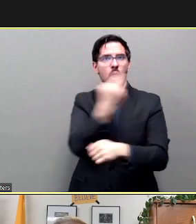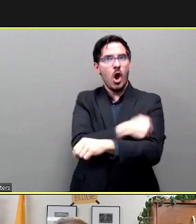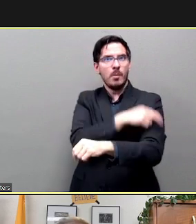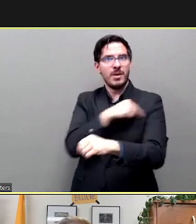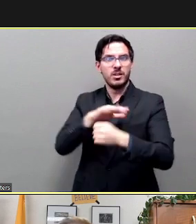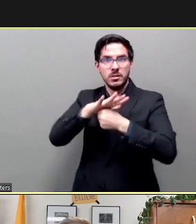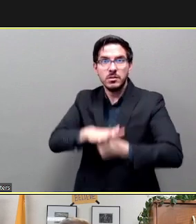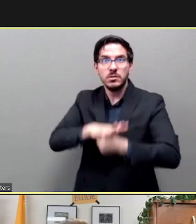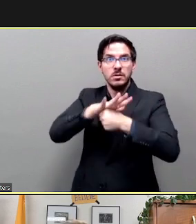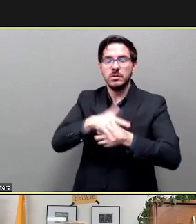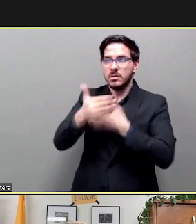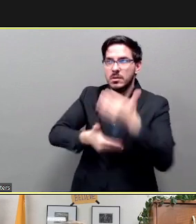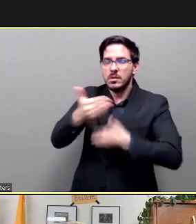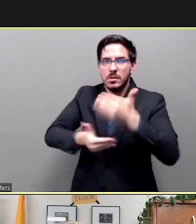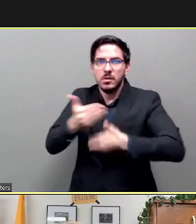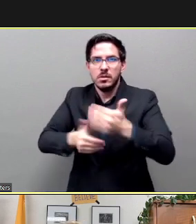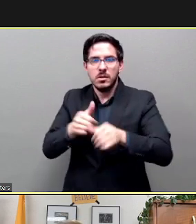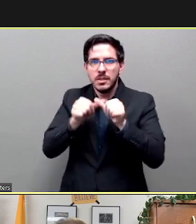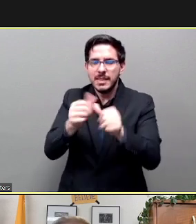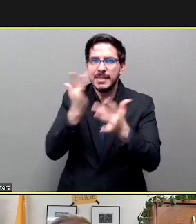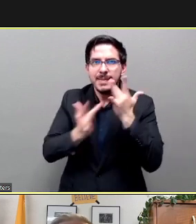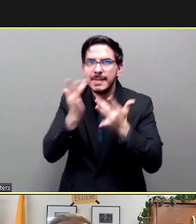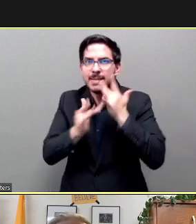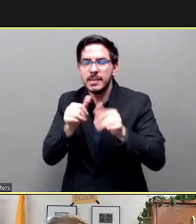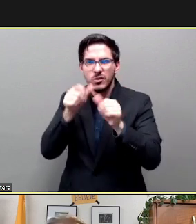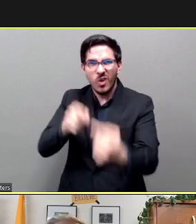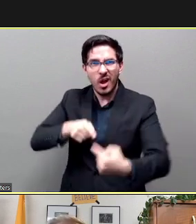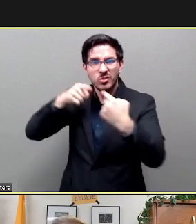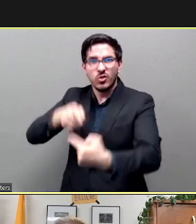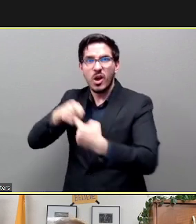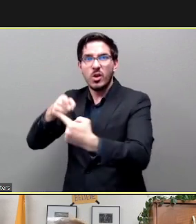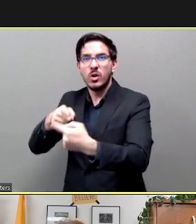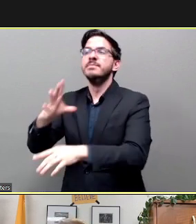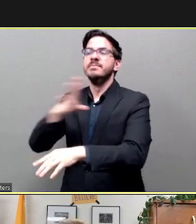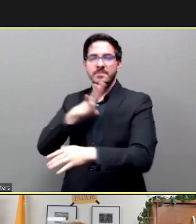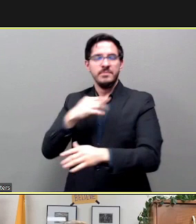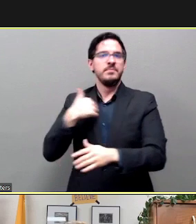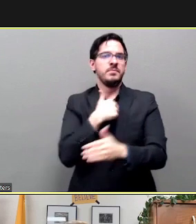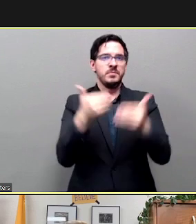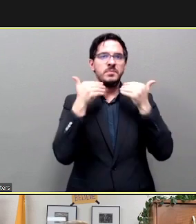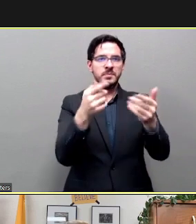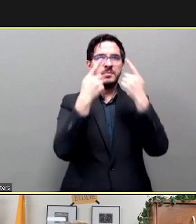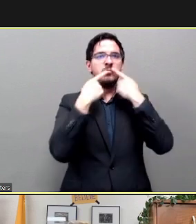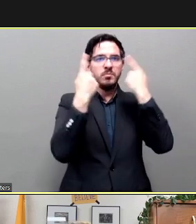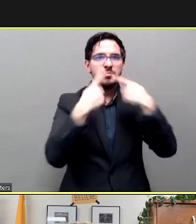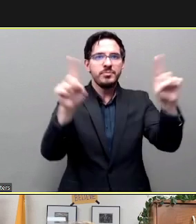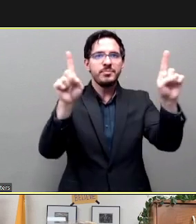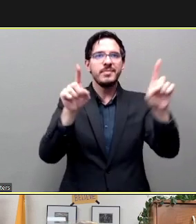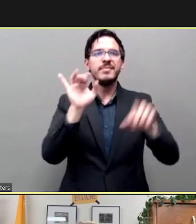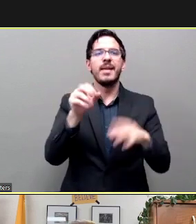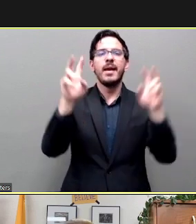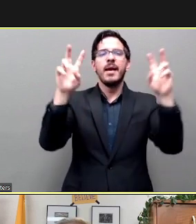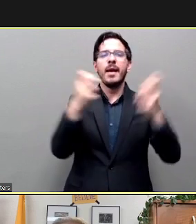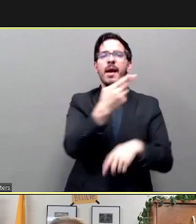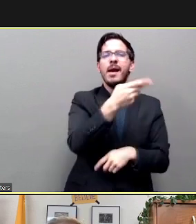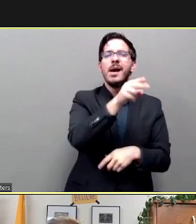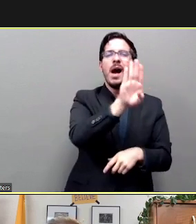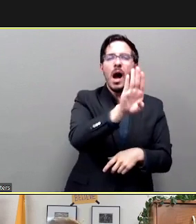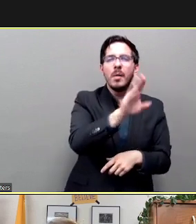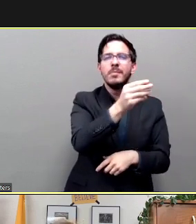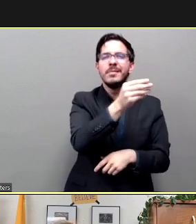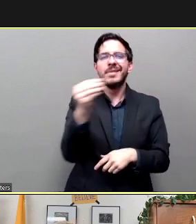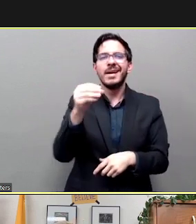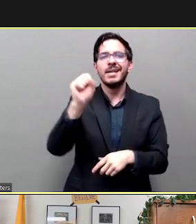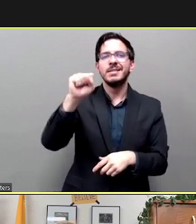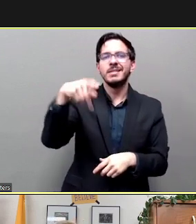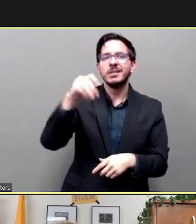has created. We reactivated the hub and spoke model of care. We're applying for some federal